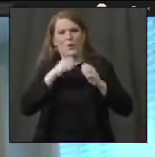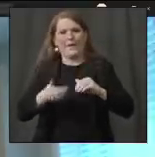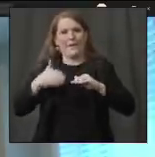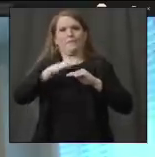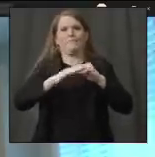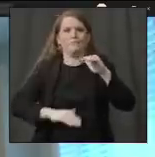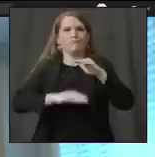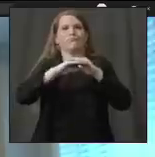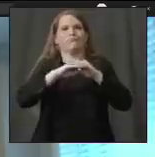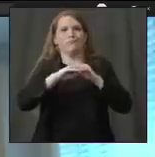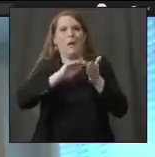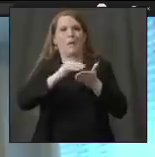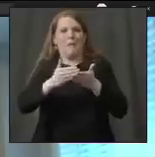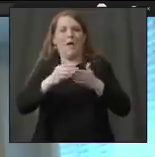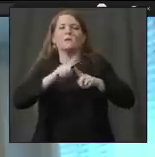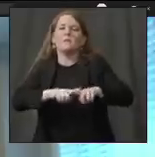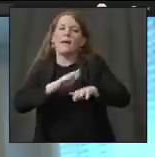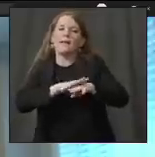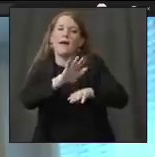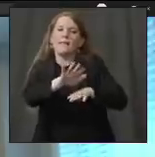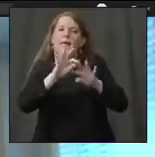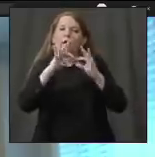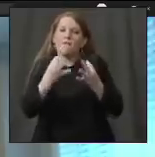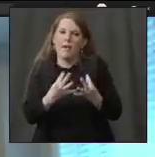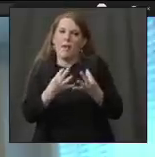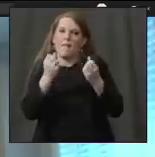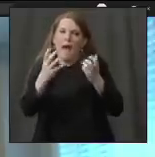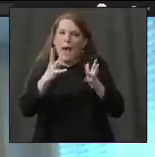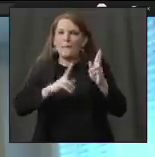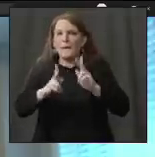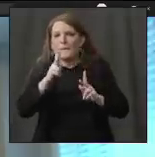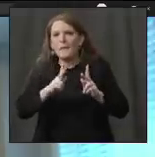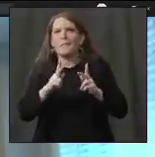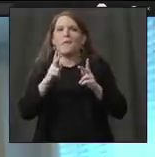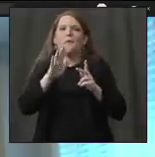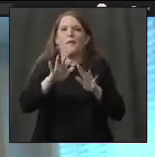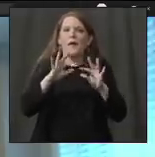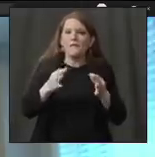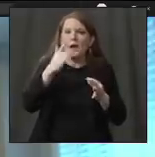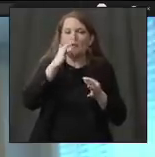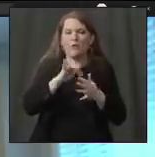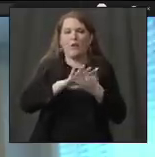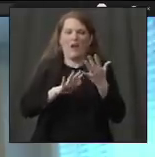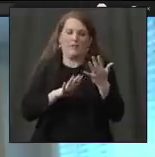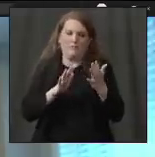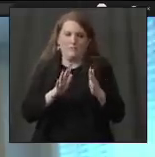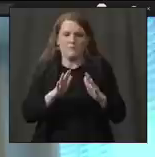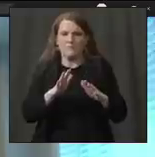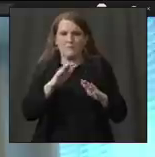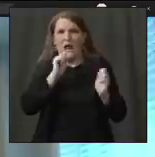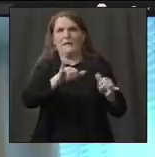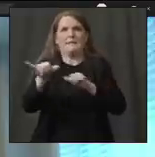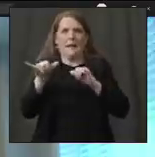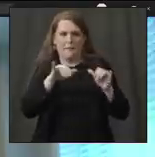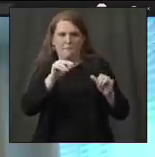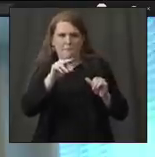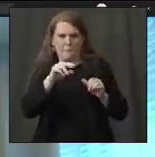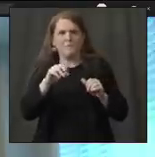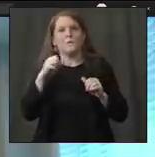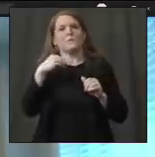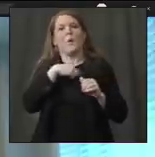particular family structure. So every family in April received that maximum, and they will do so again in